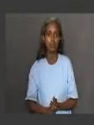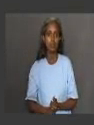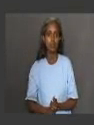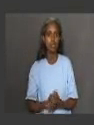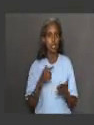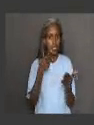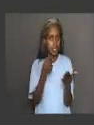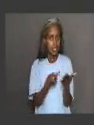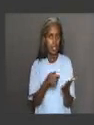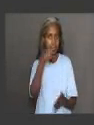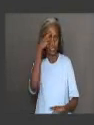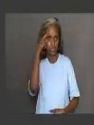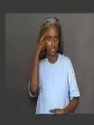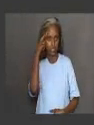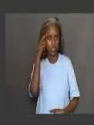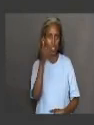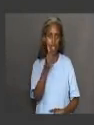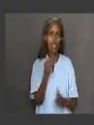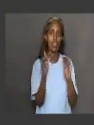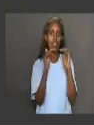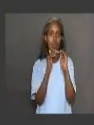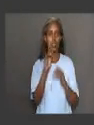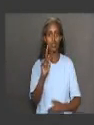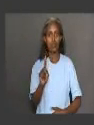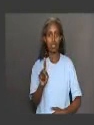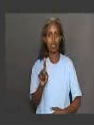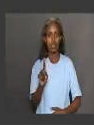In this case, a equals 1,